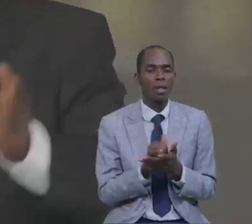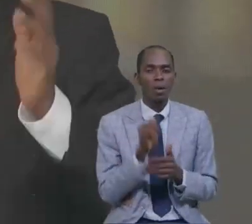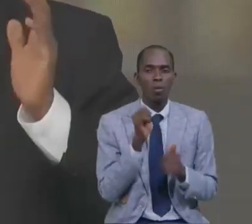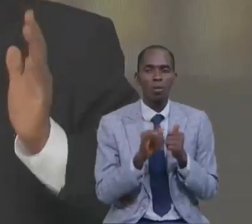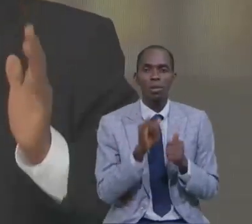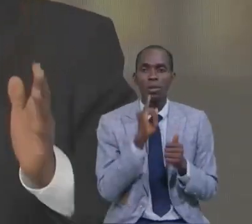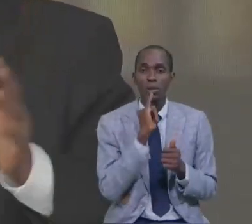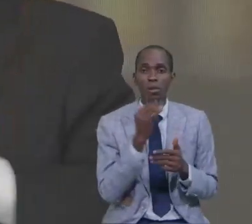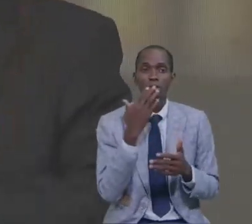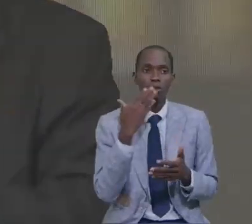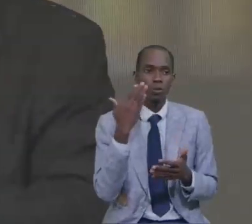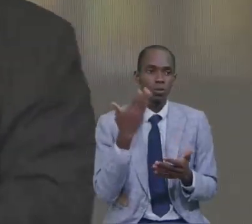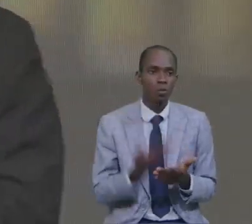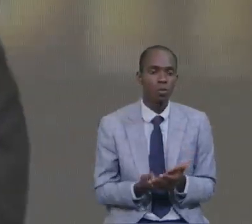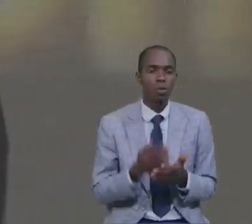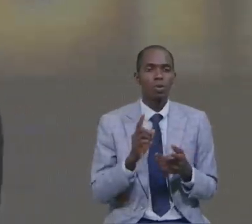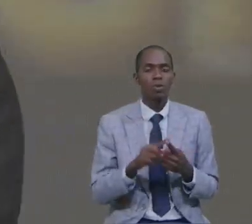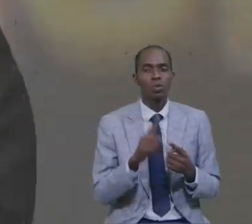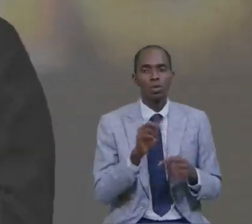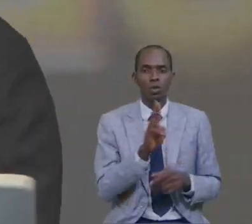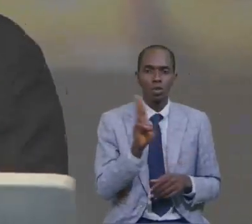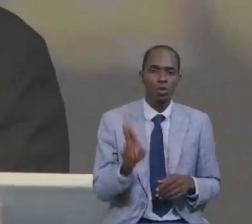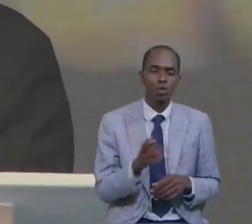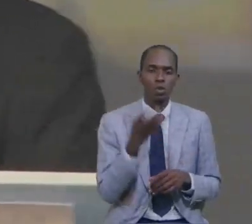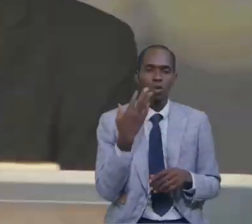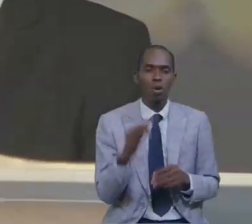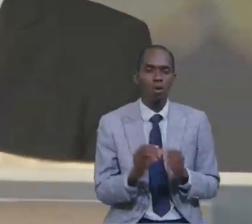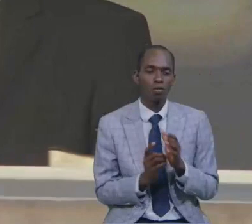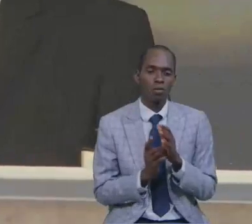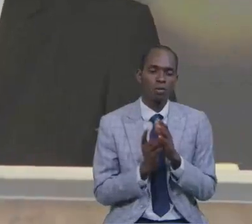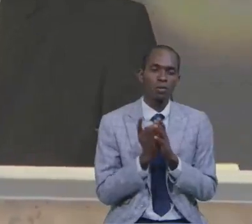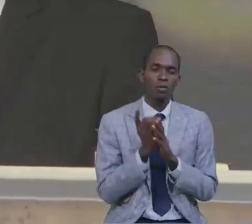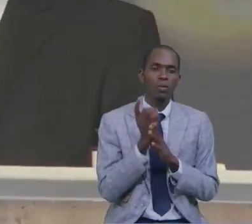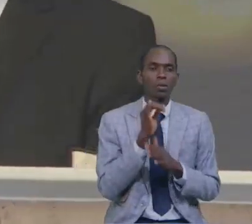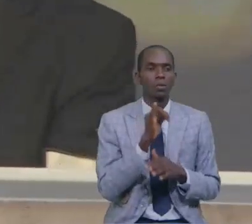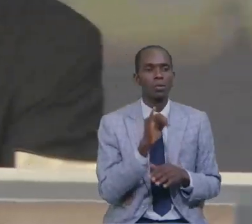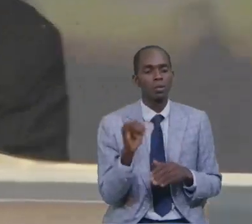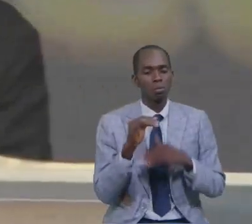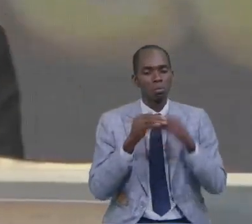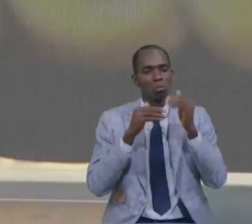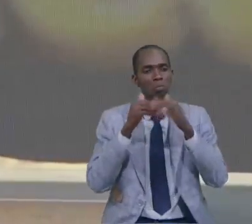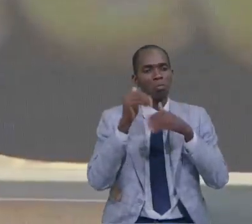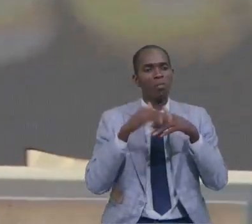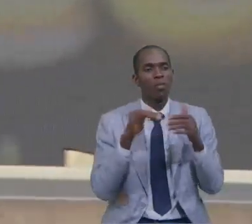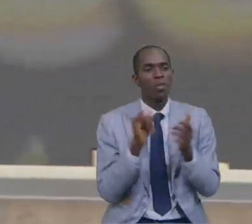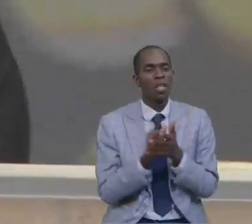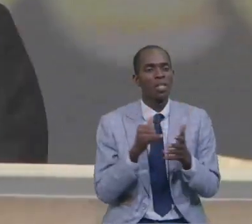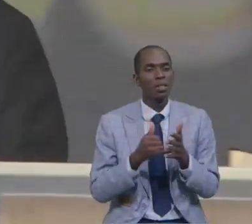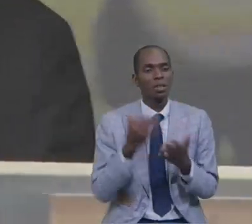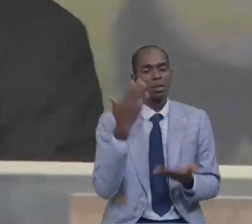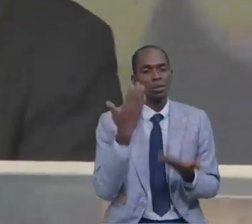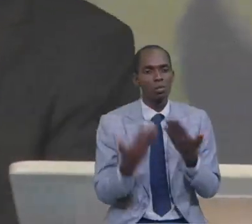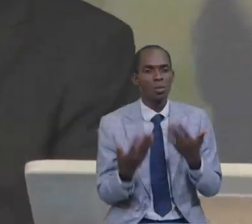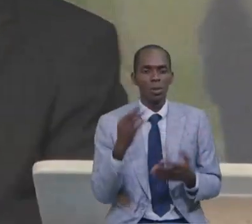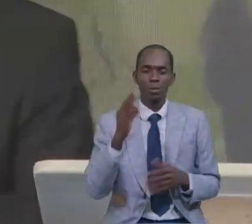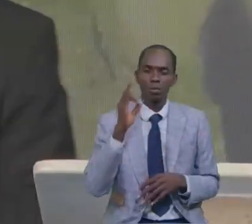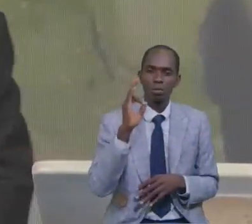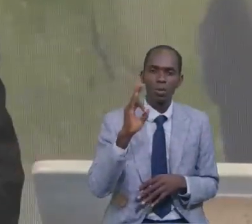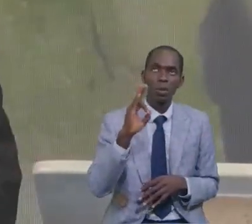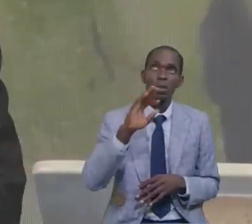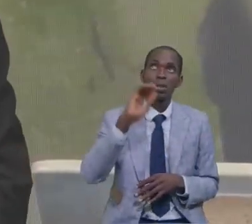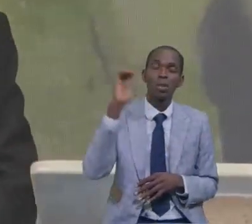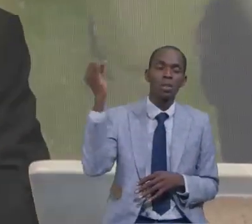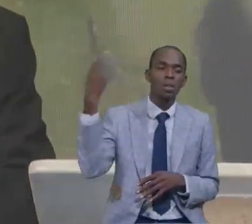minister grace to the hearers. Now, when a sanctified man, a